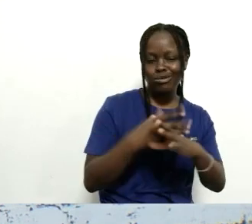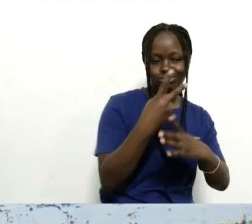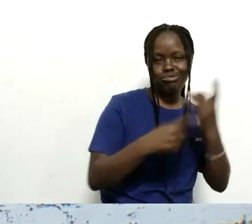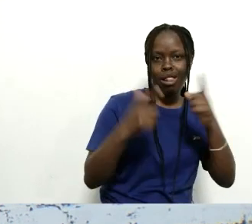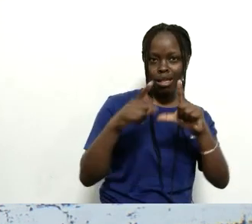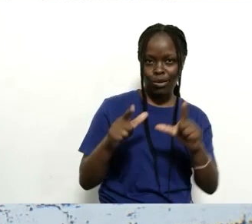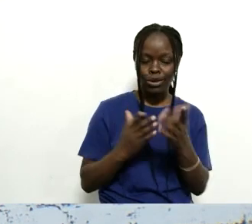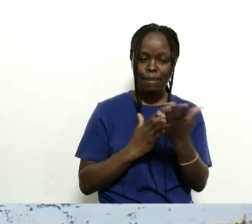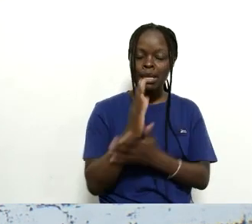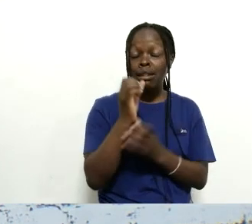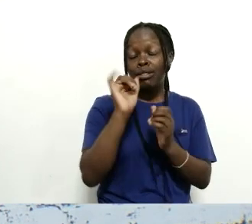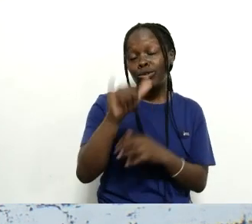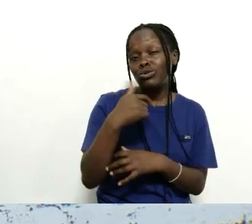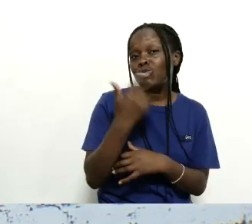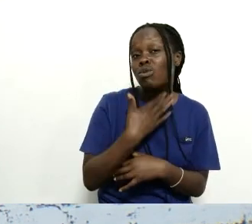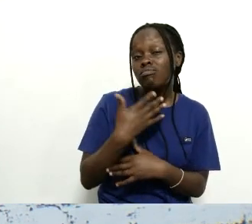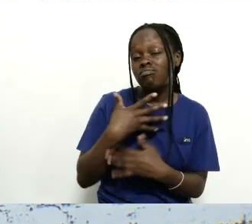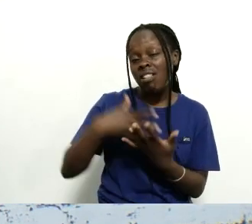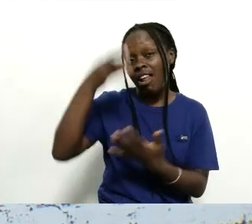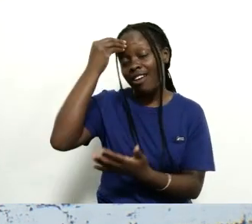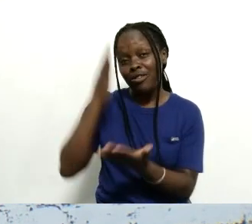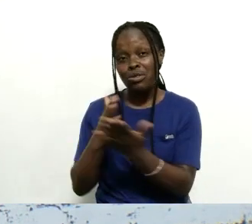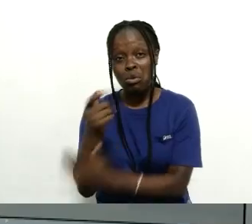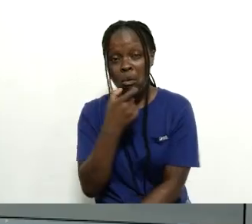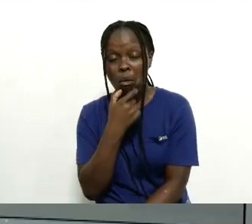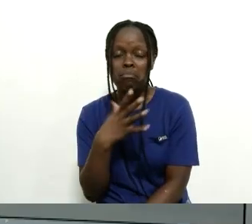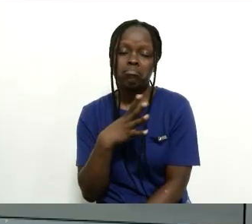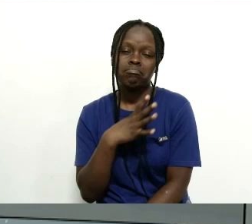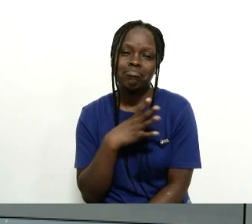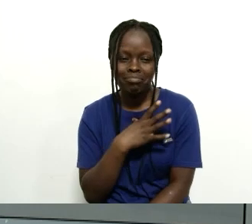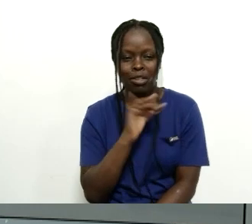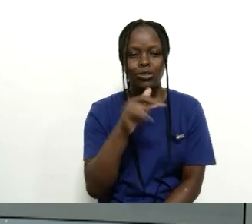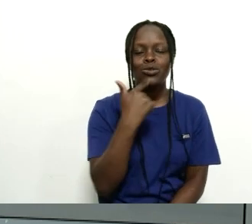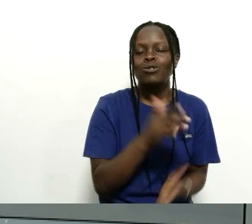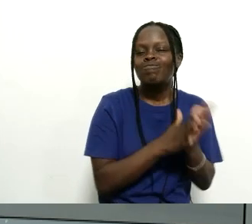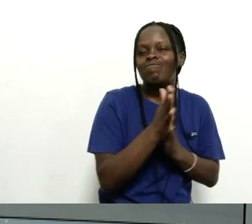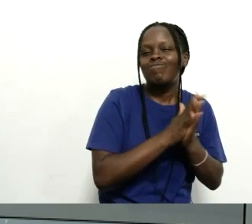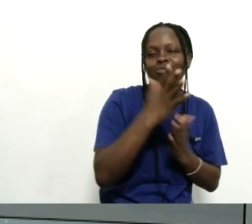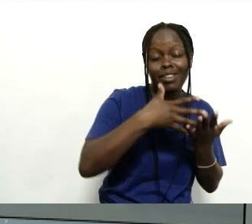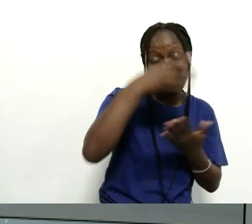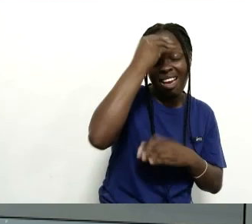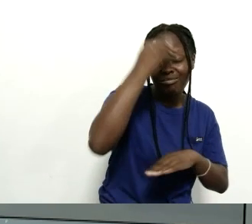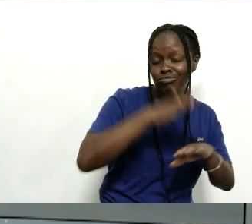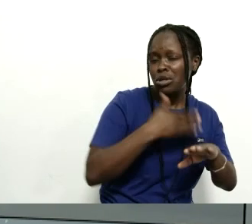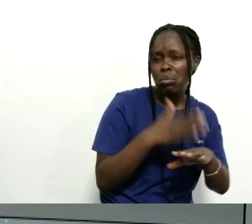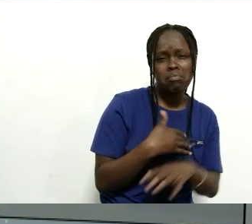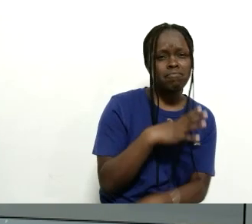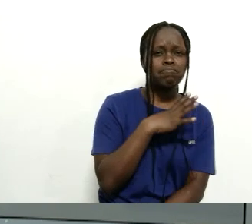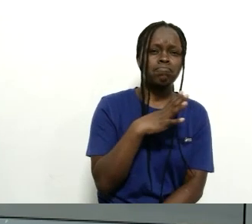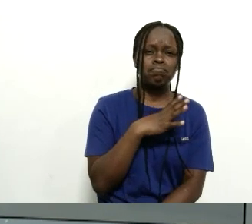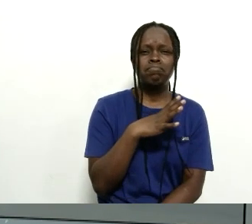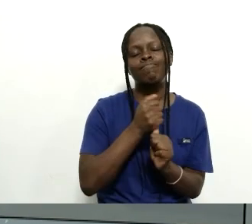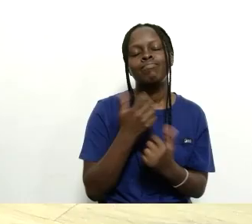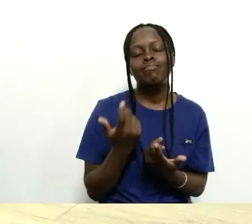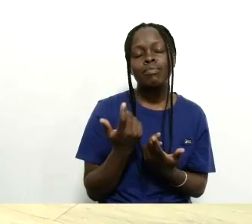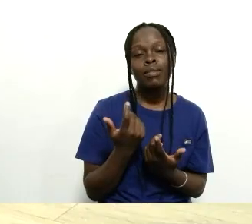libraries there, like in our place, Rumruti. Yeah, just the other day I went there and I was able to find